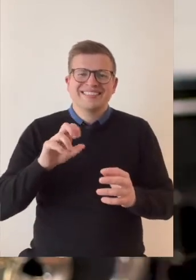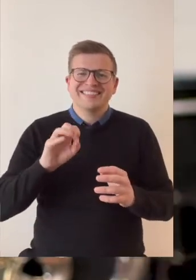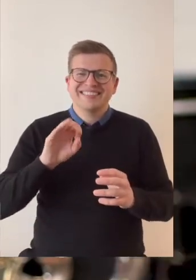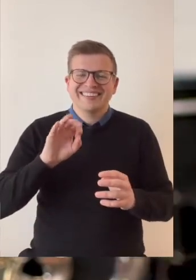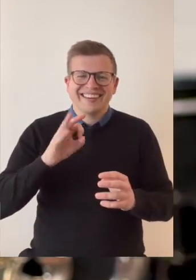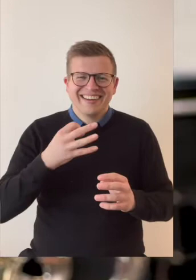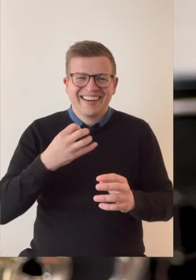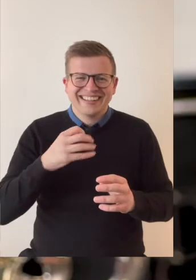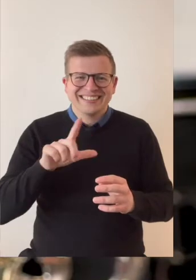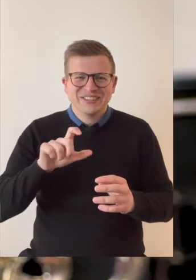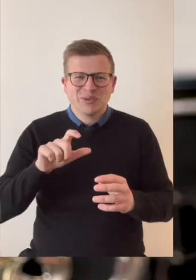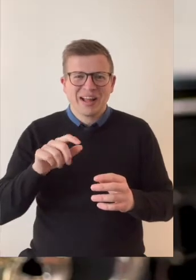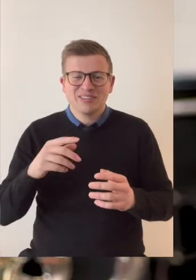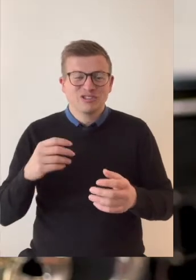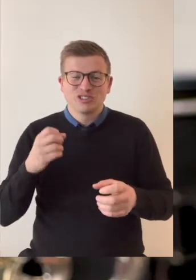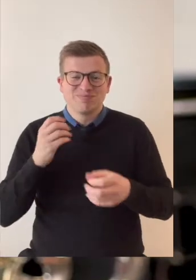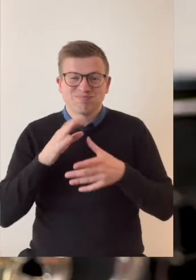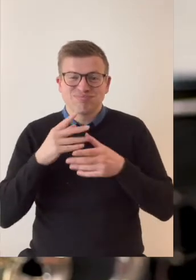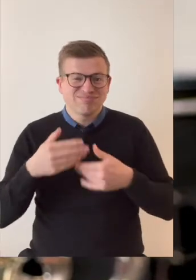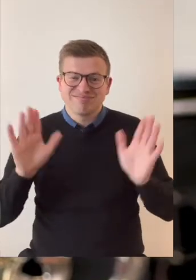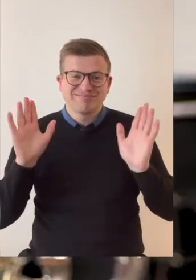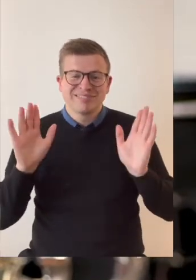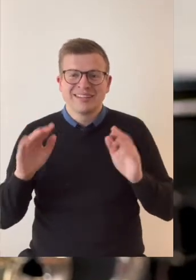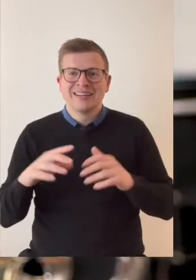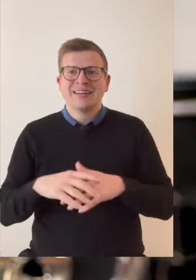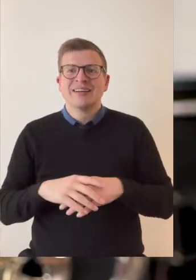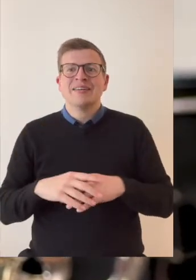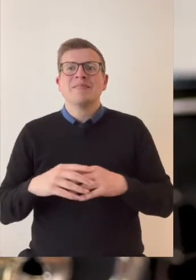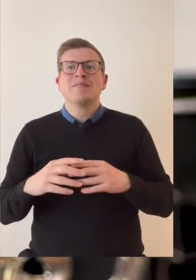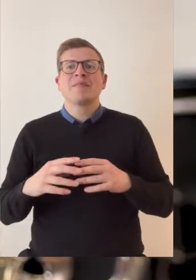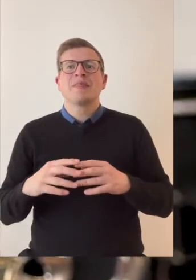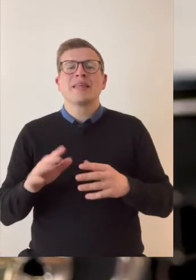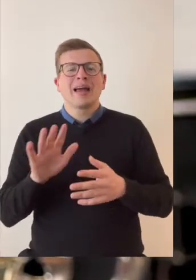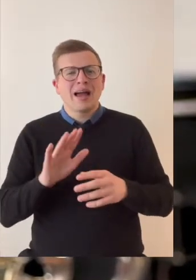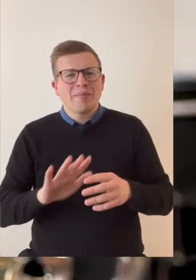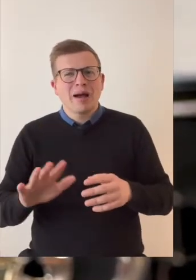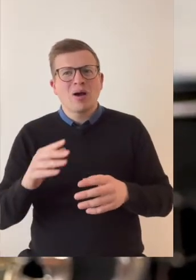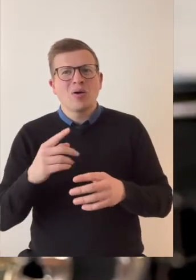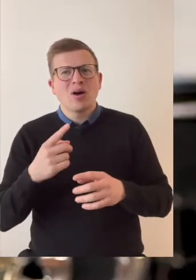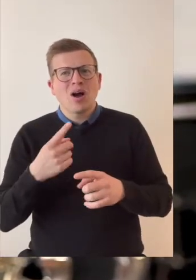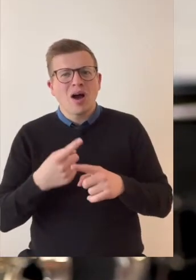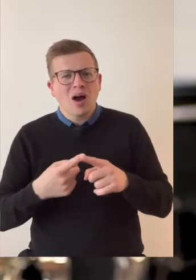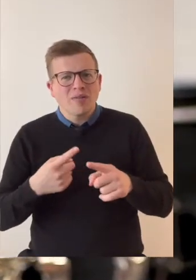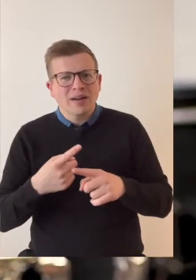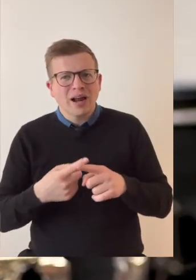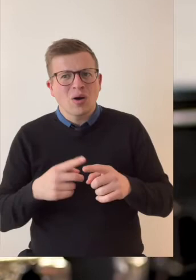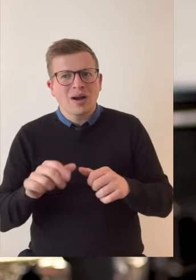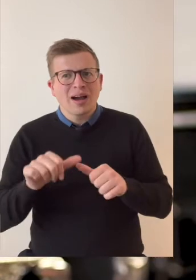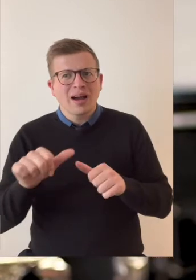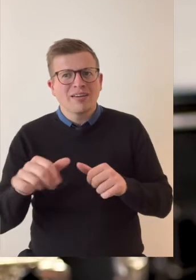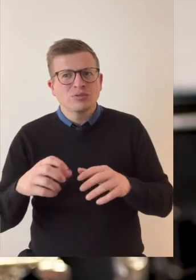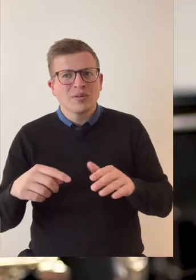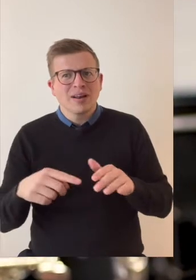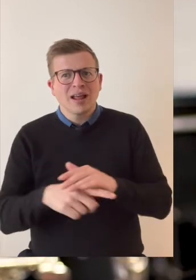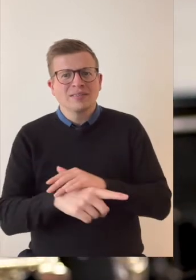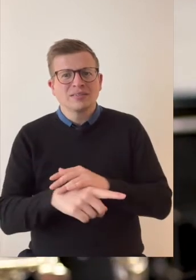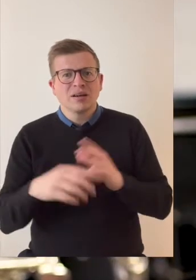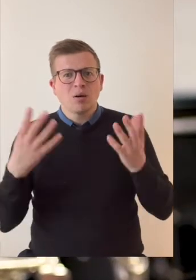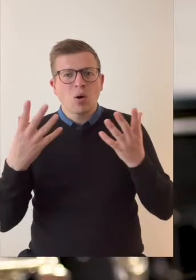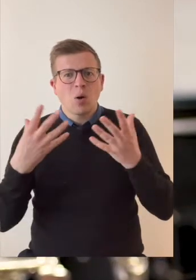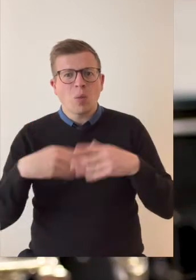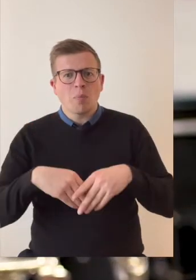out. And we'd actually just, about half an hour after we'd left, it